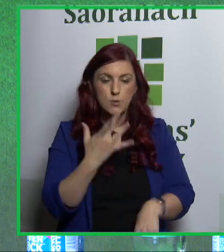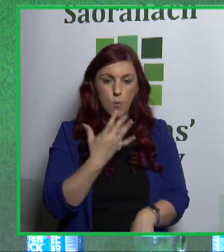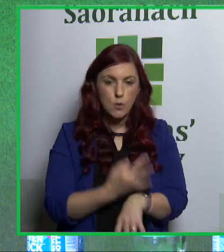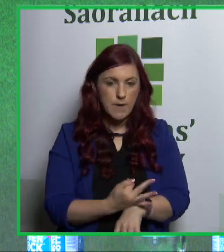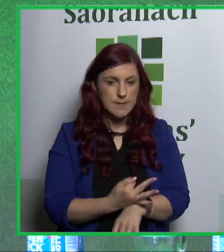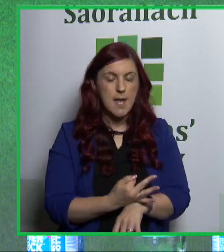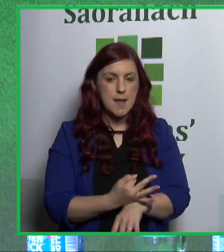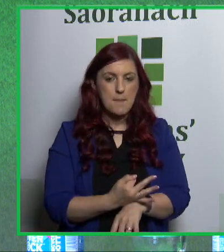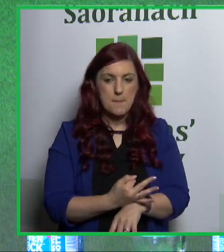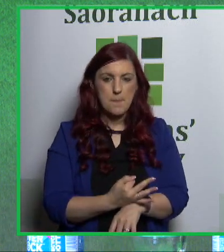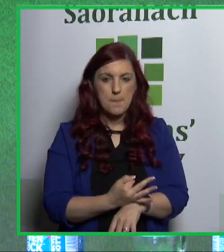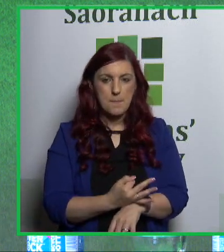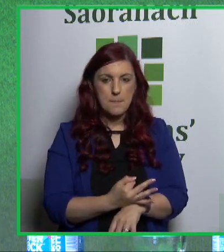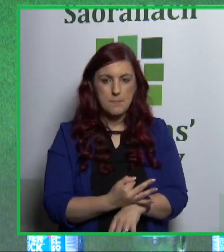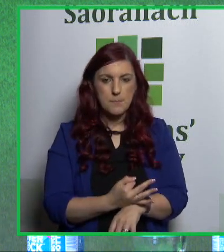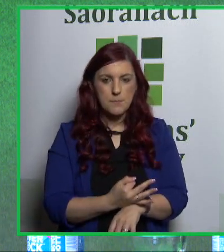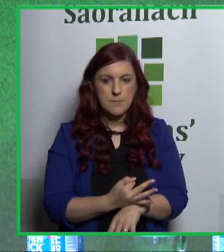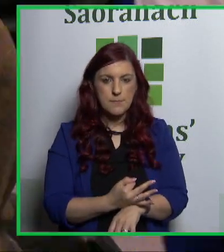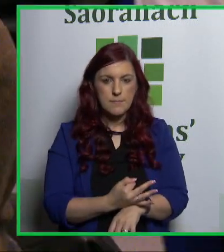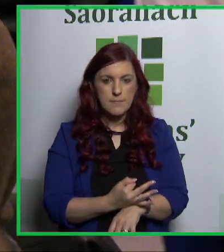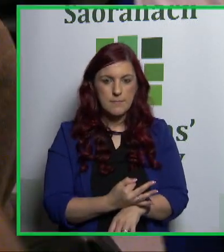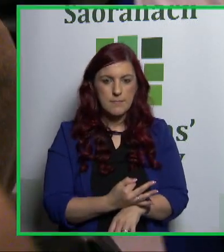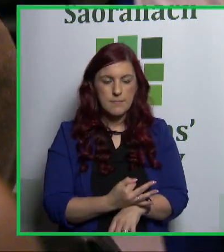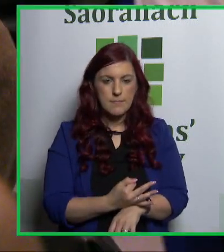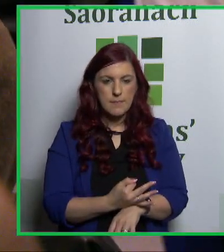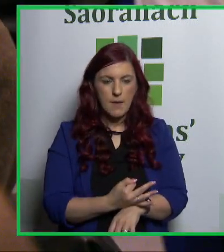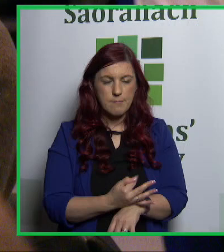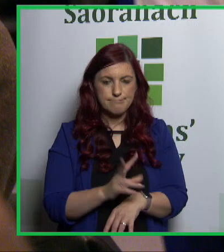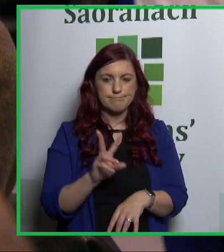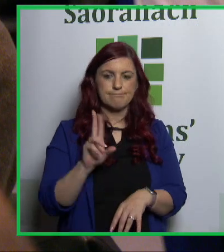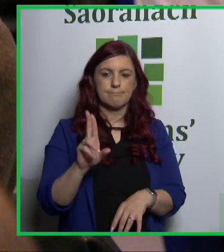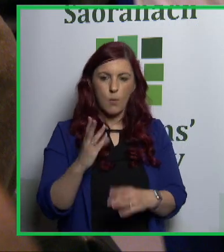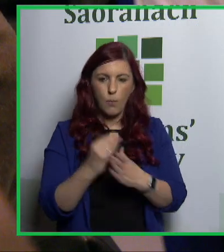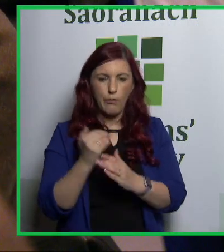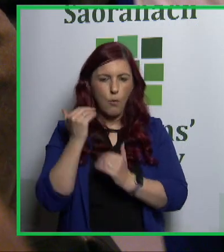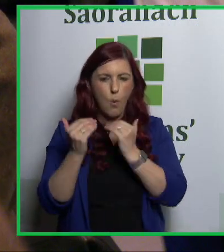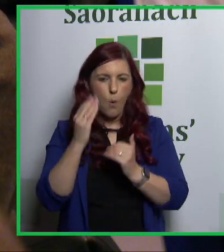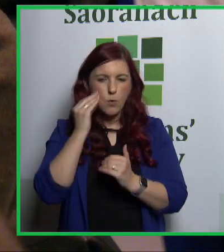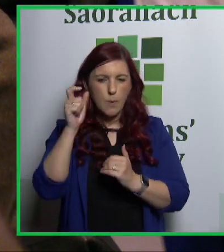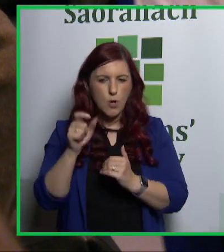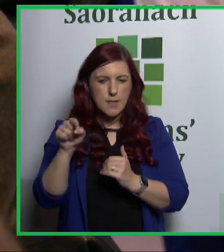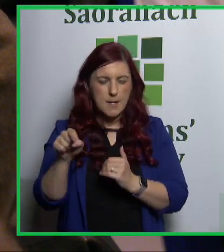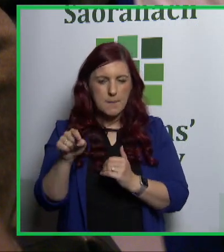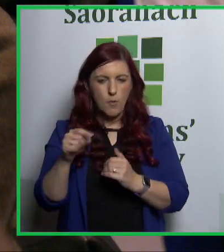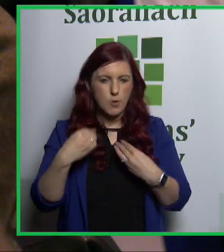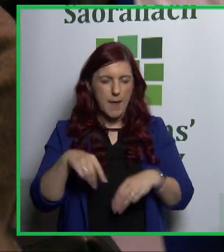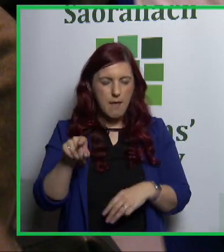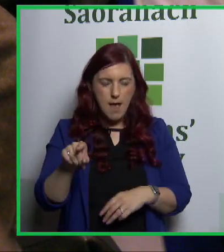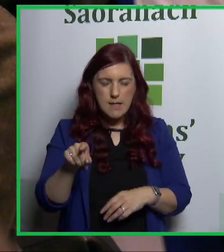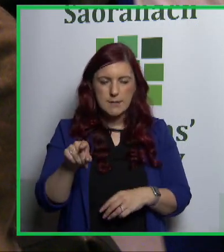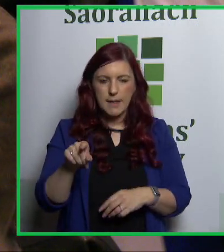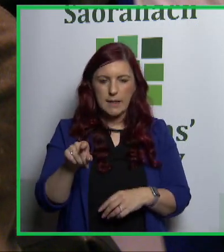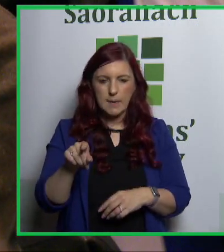then. And I got with an older fella, and things just started